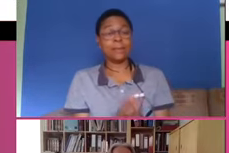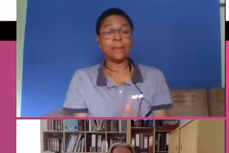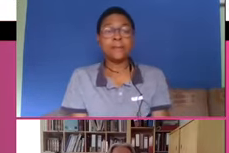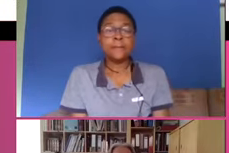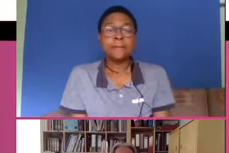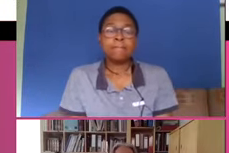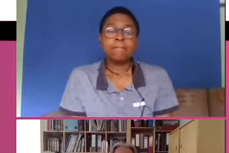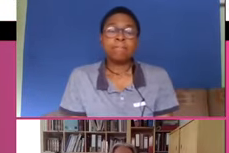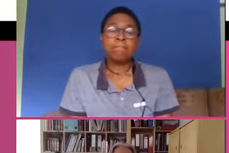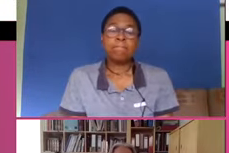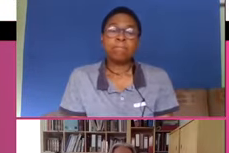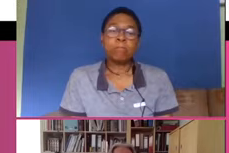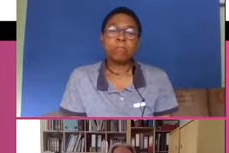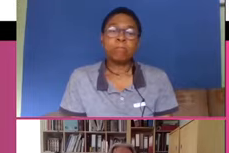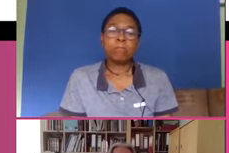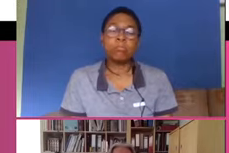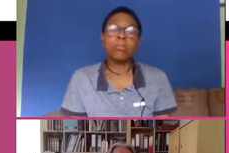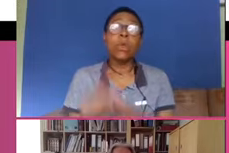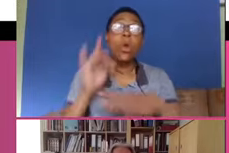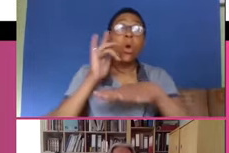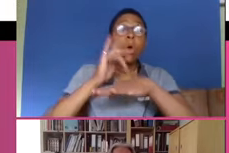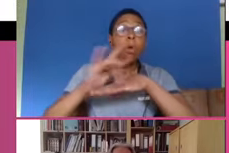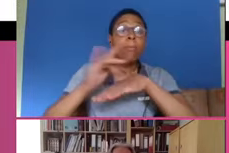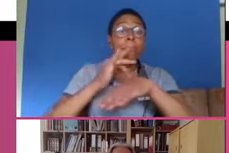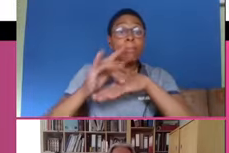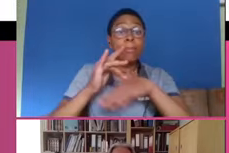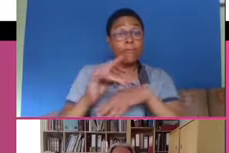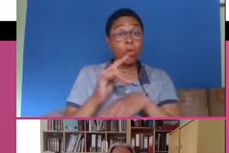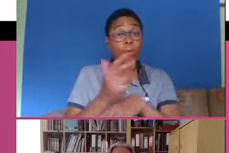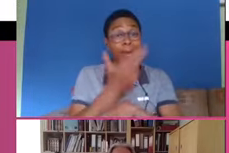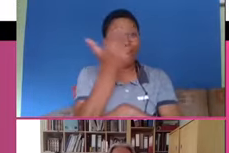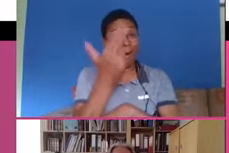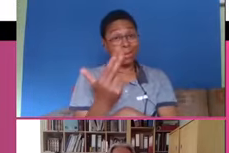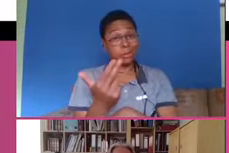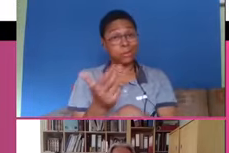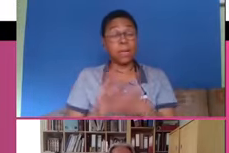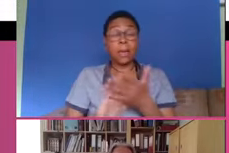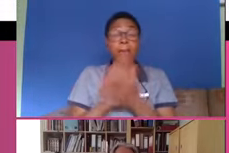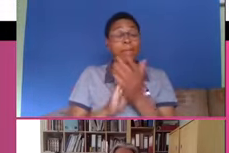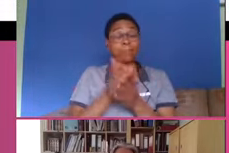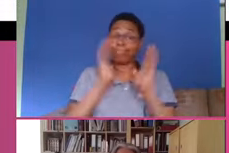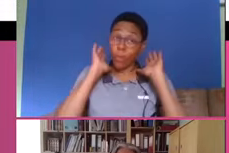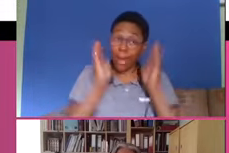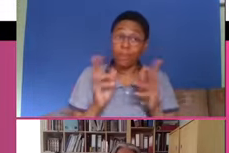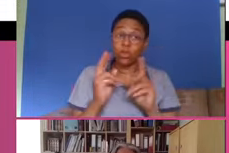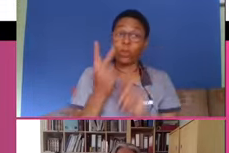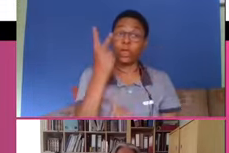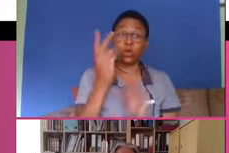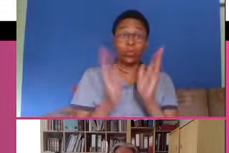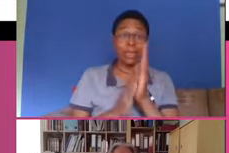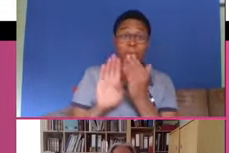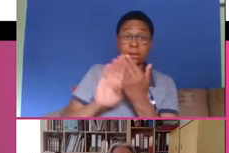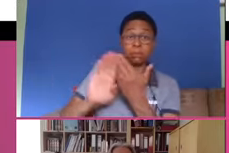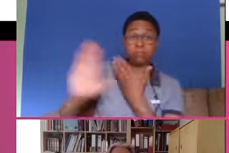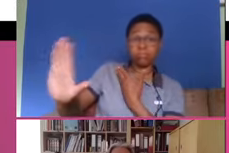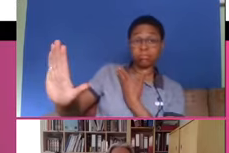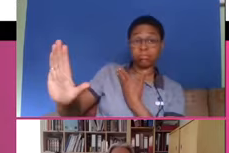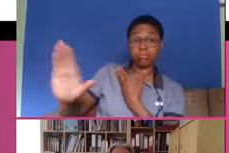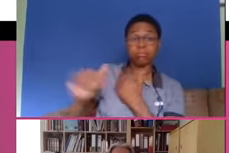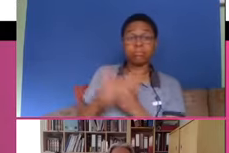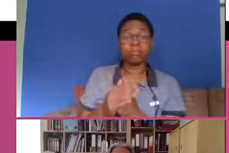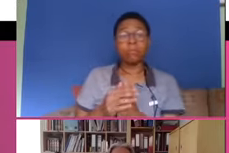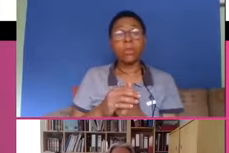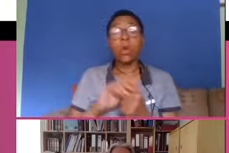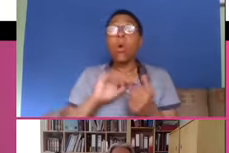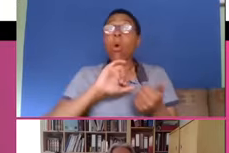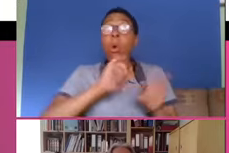So the performing arts guidance requires maintaining that 2 meter social distance rule wherever possible, or 1 meter with